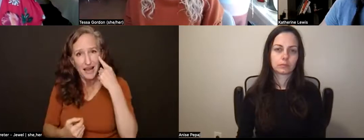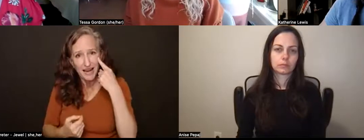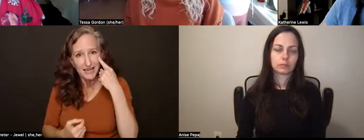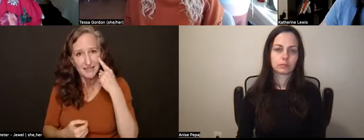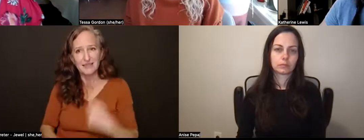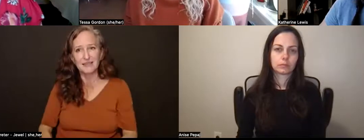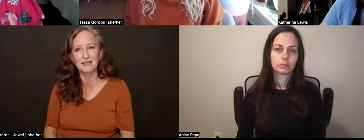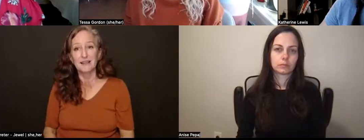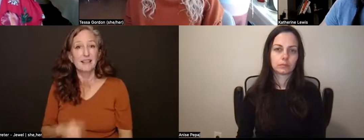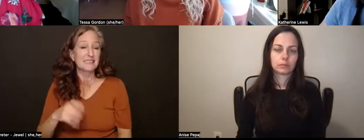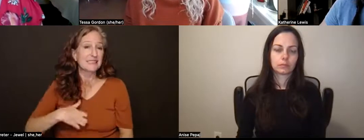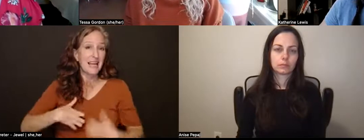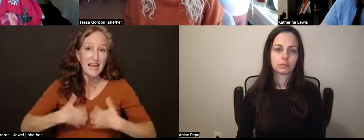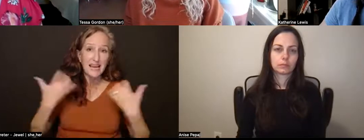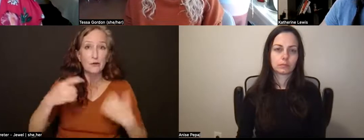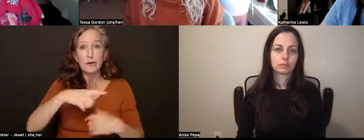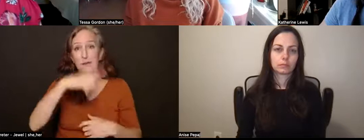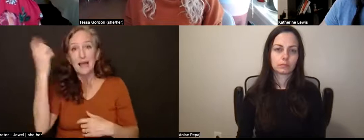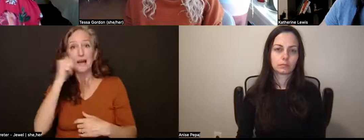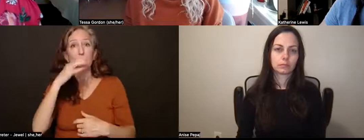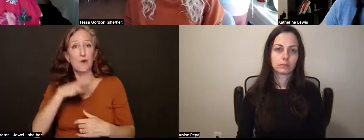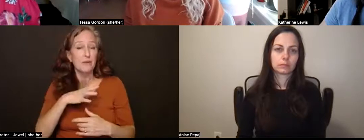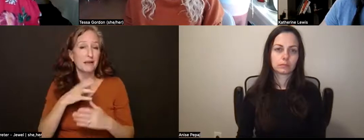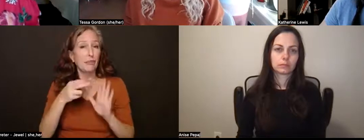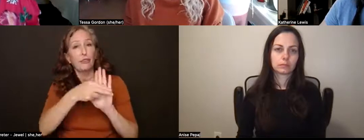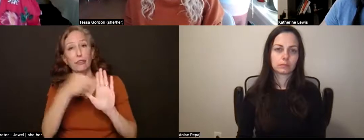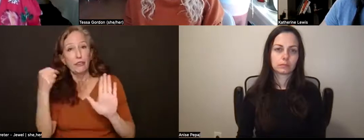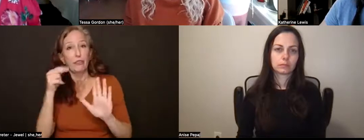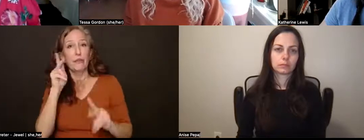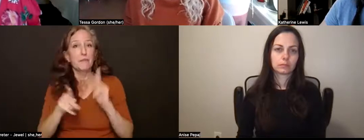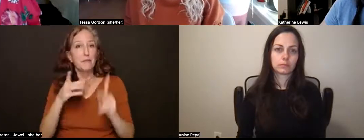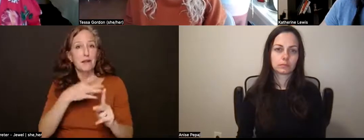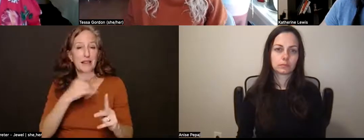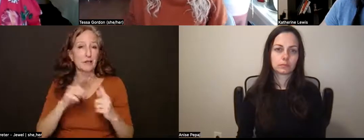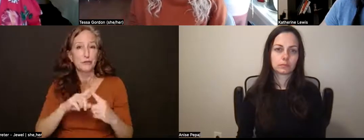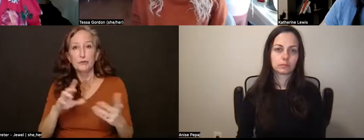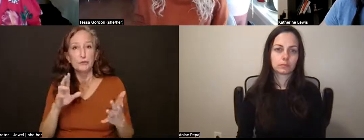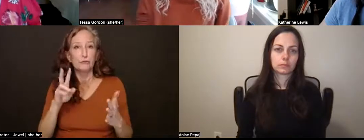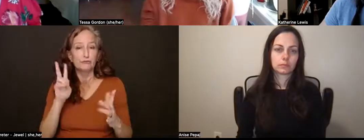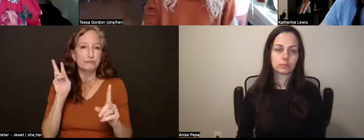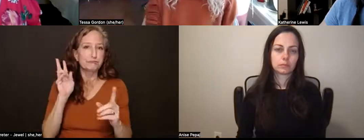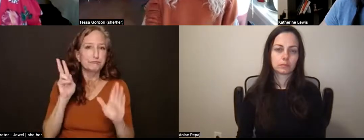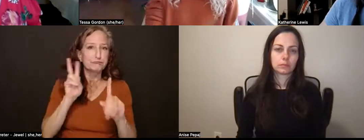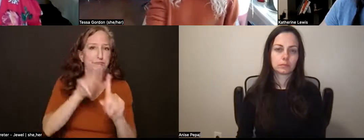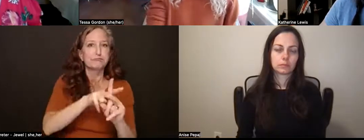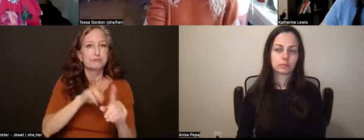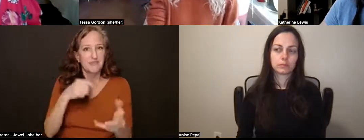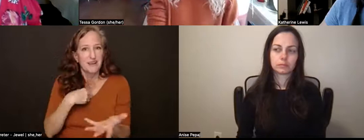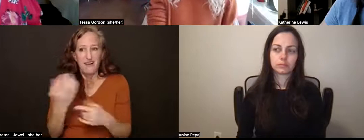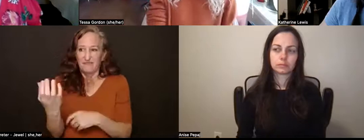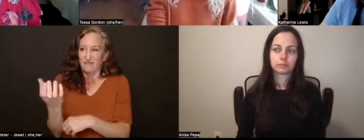this angry Black woman syndrome that people like to use and misuse, I had to get angry enough in